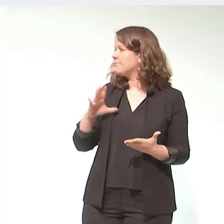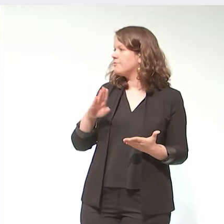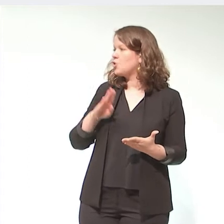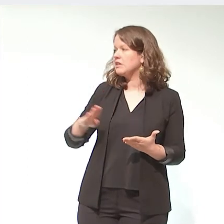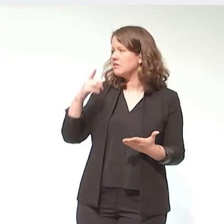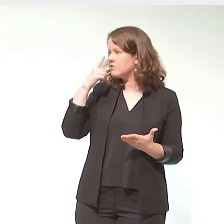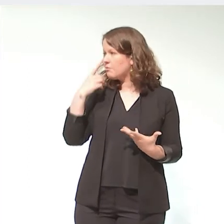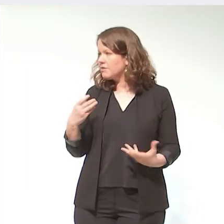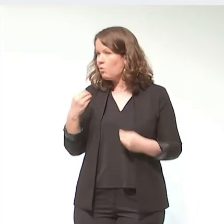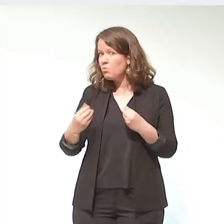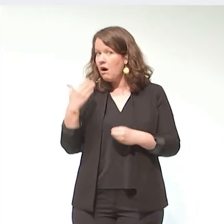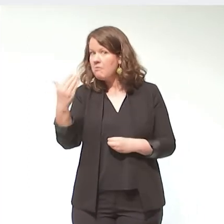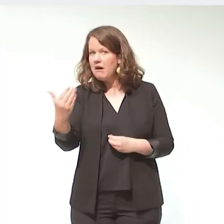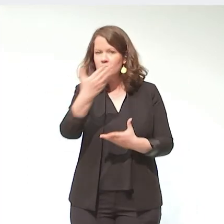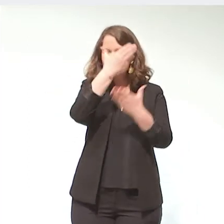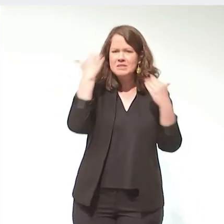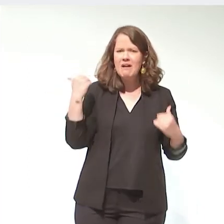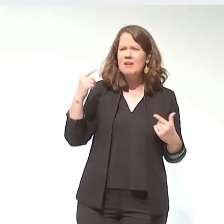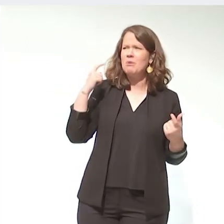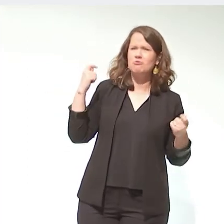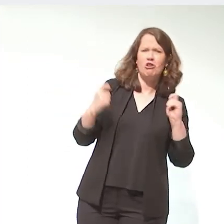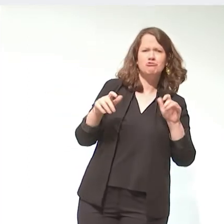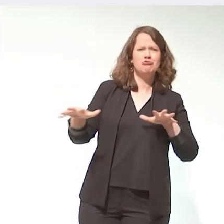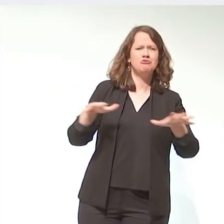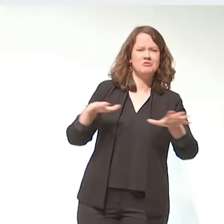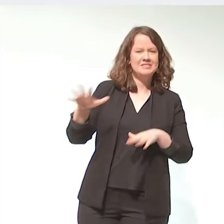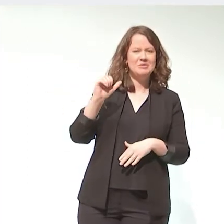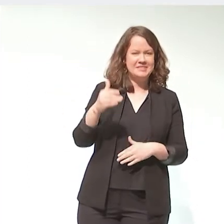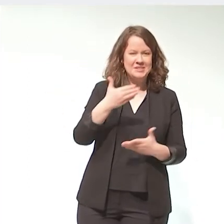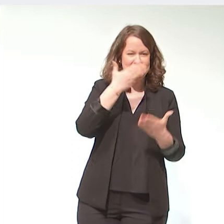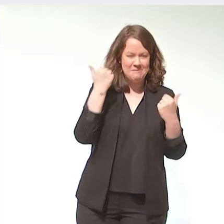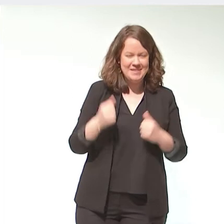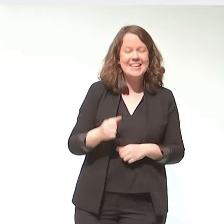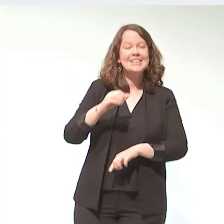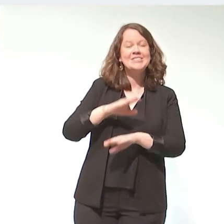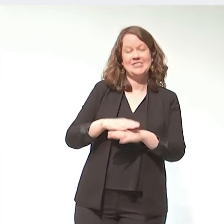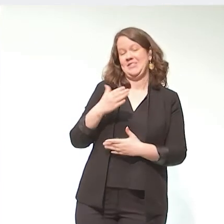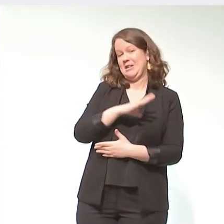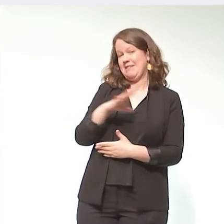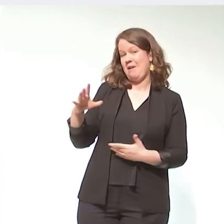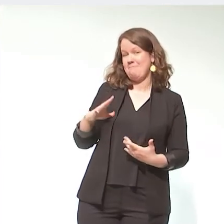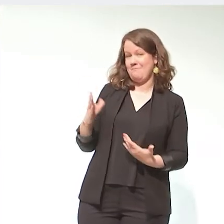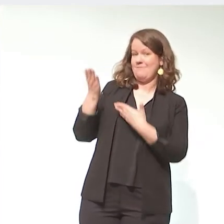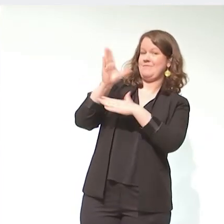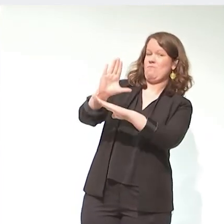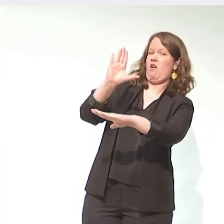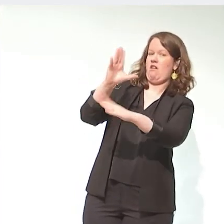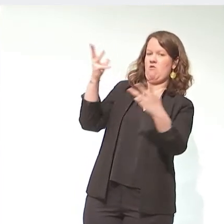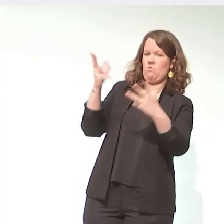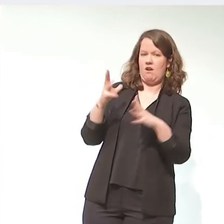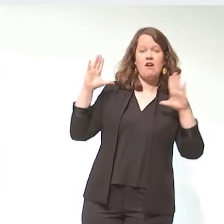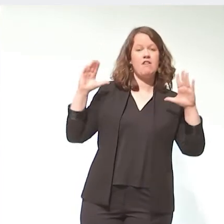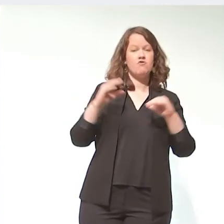And Francesca Sbianchi, I don't know whether she's supposed to join us now or later, but she's a member of the